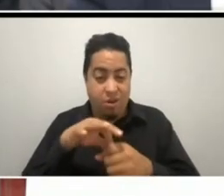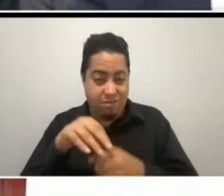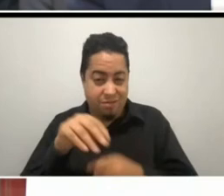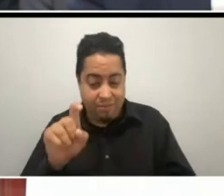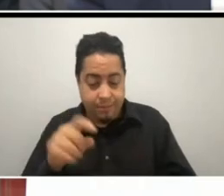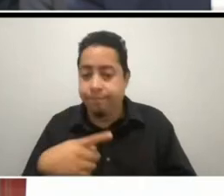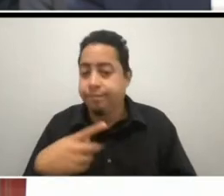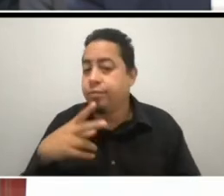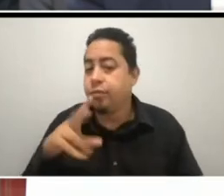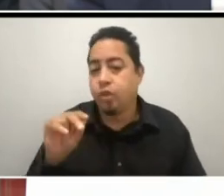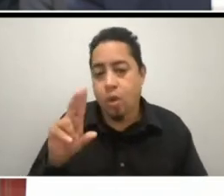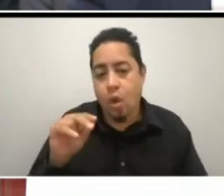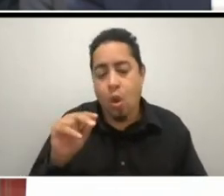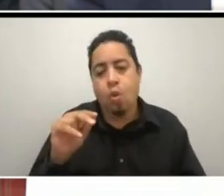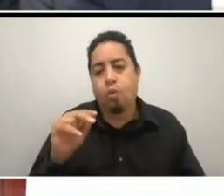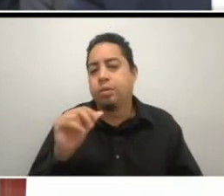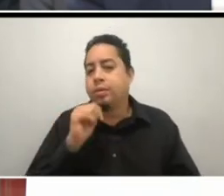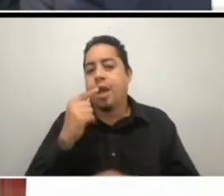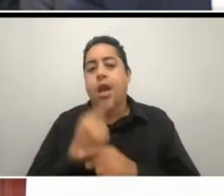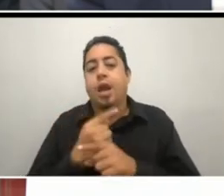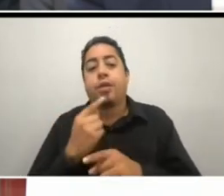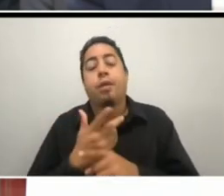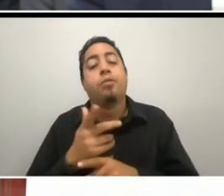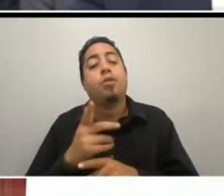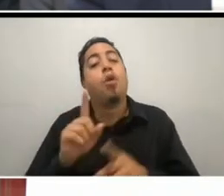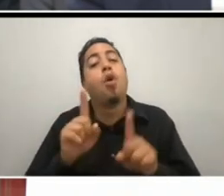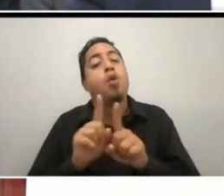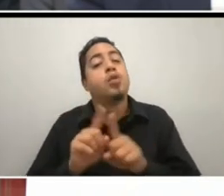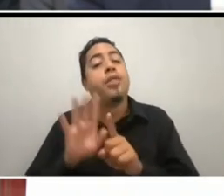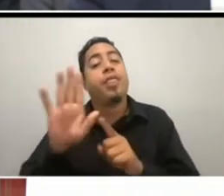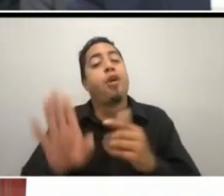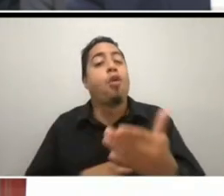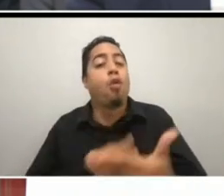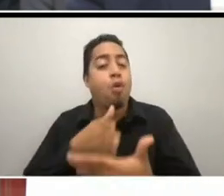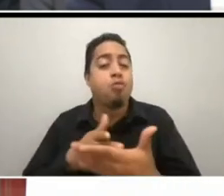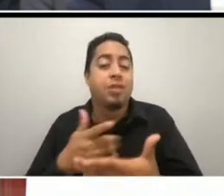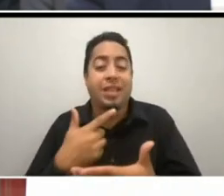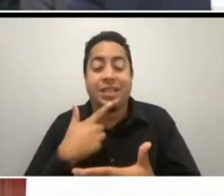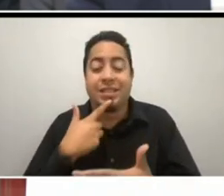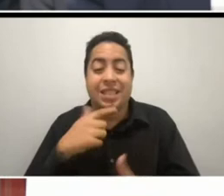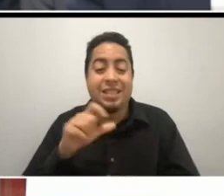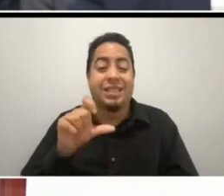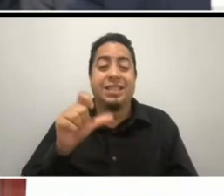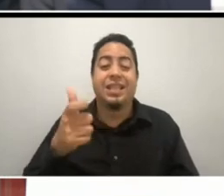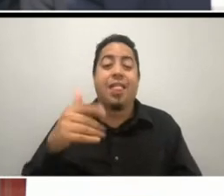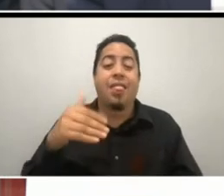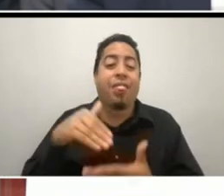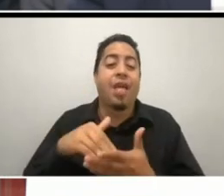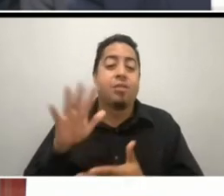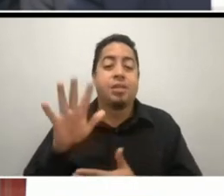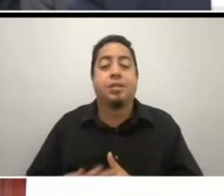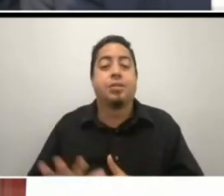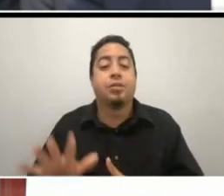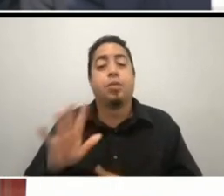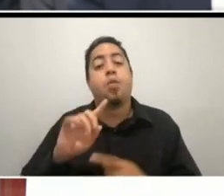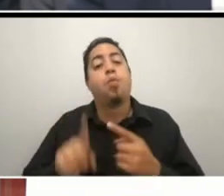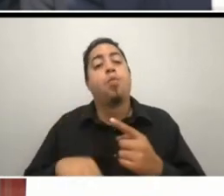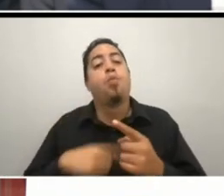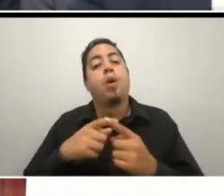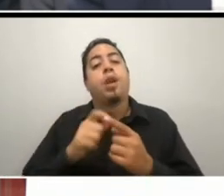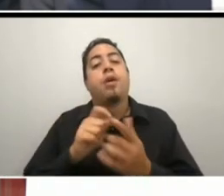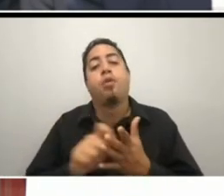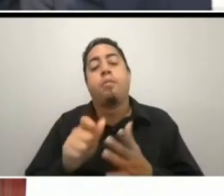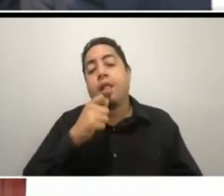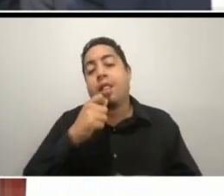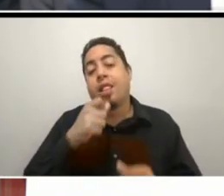in their lawsuits, they alleged 10,315 dead people. We found two dead people when I wrote my letter to Congress that stated